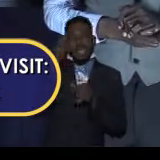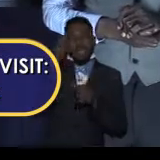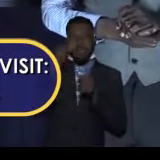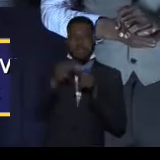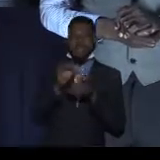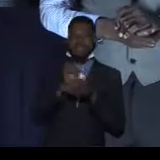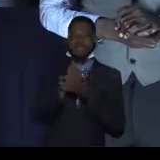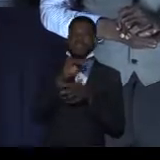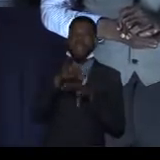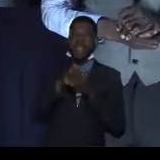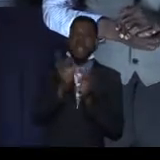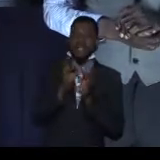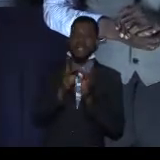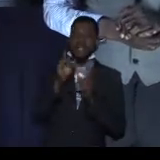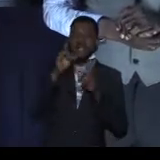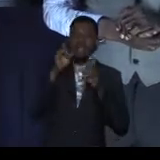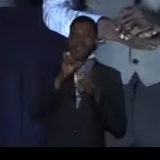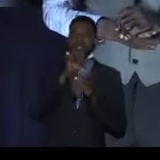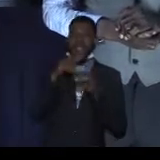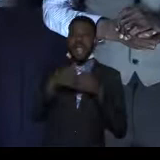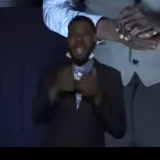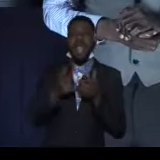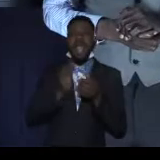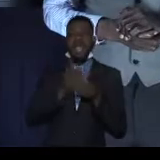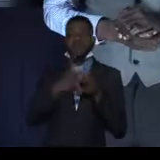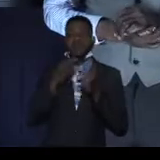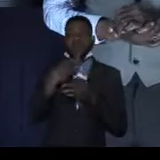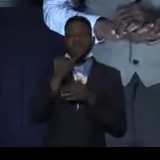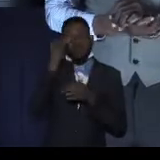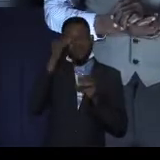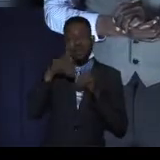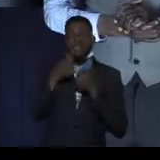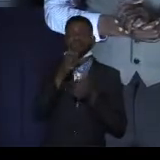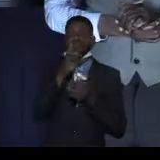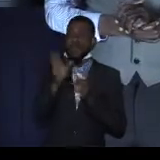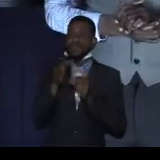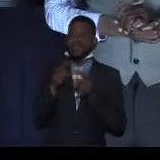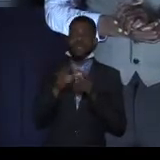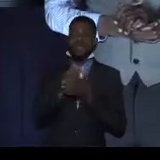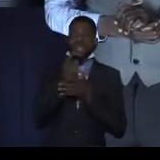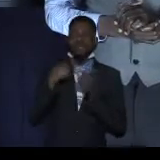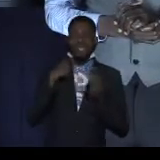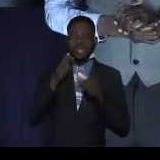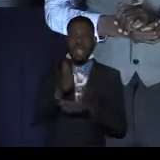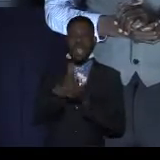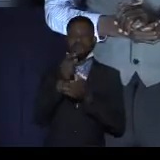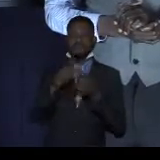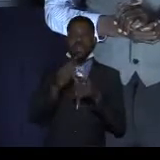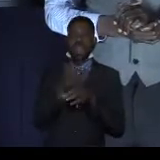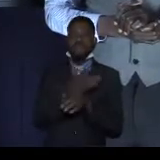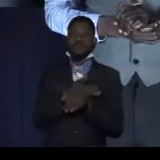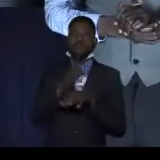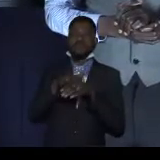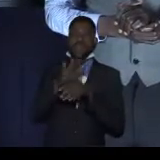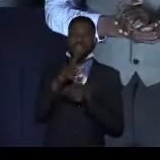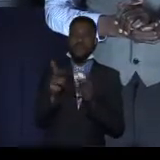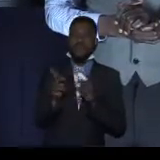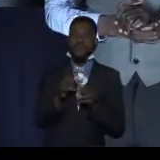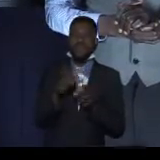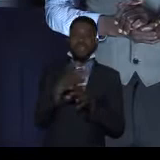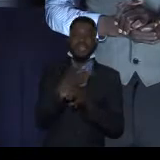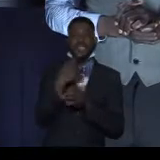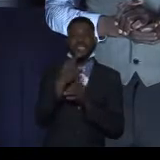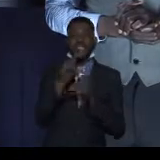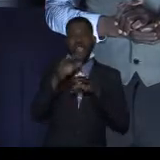bit.ly/LASUBEBTESTS. Remember, that online assessment is also our way of knowing how well you are performing so that we can help you to improve on your